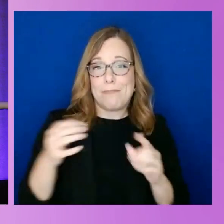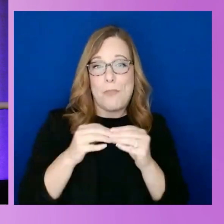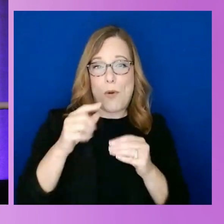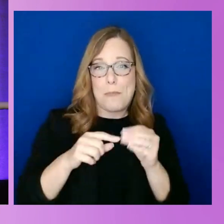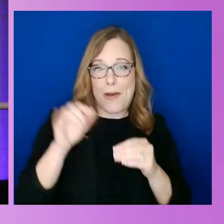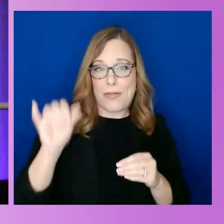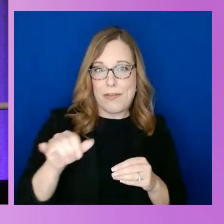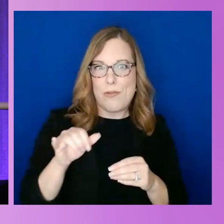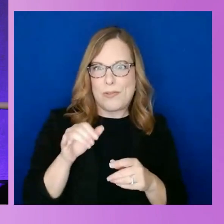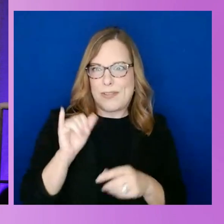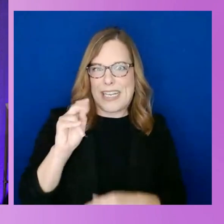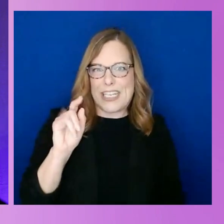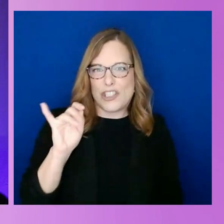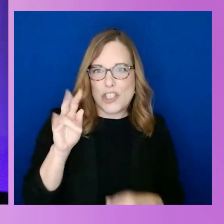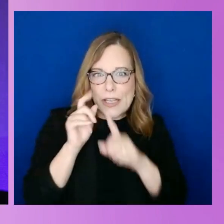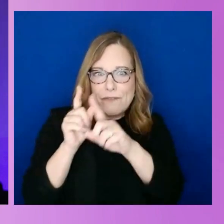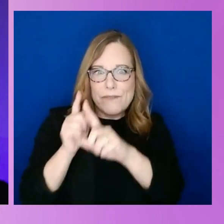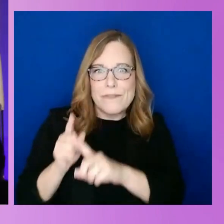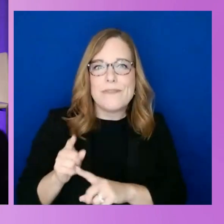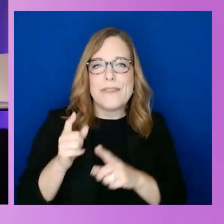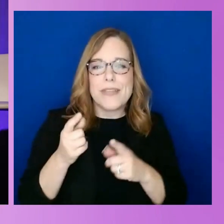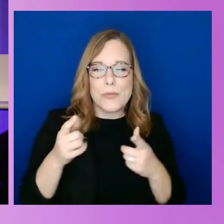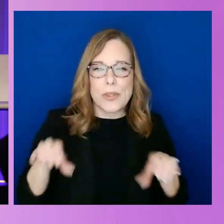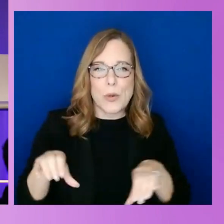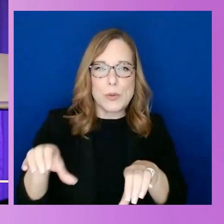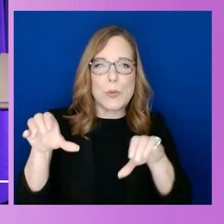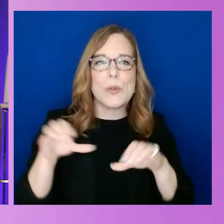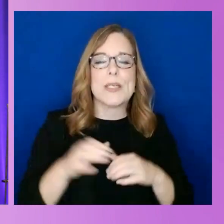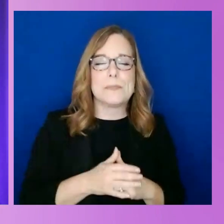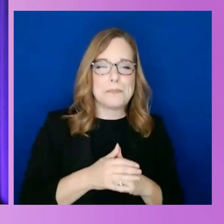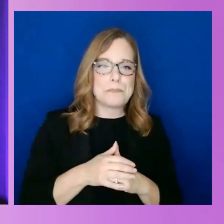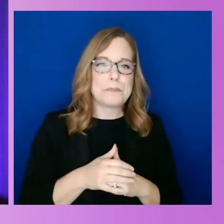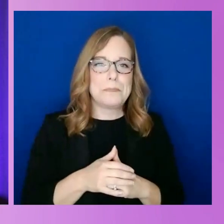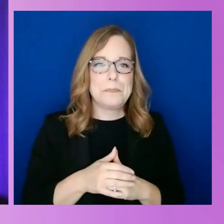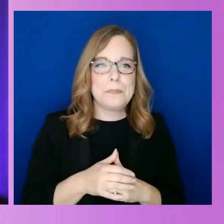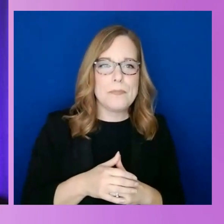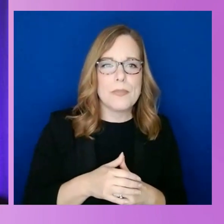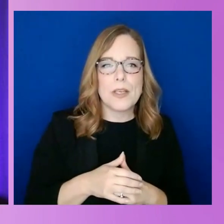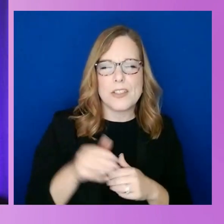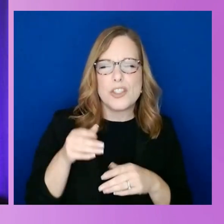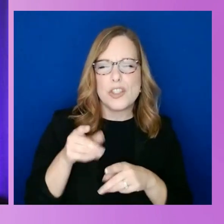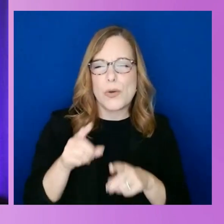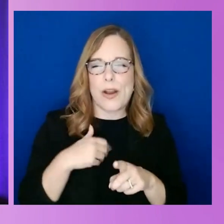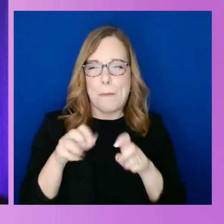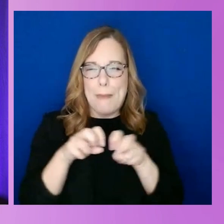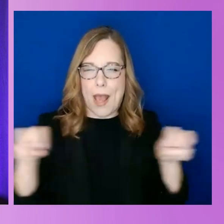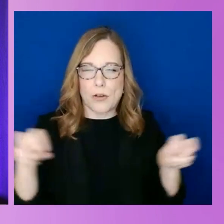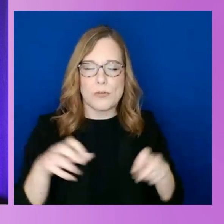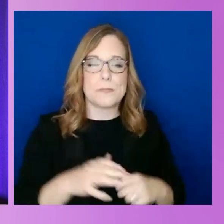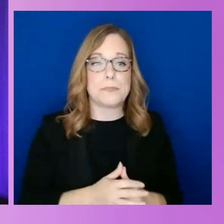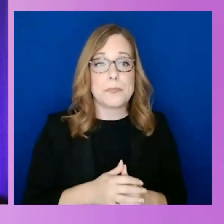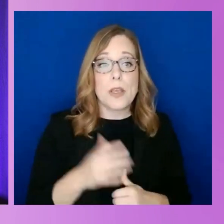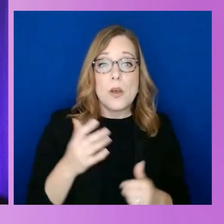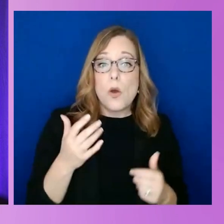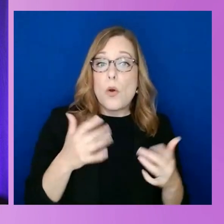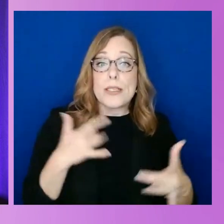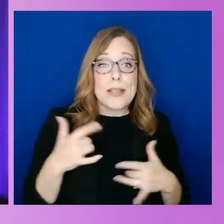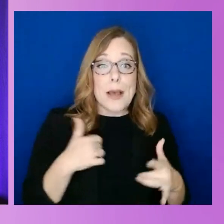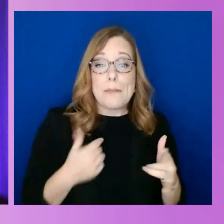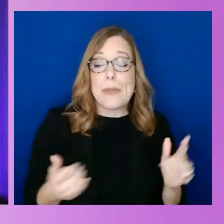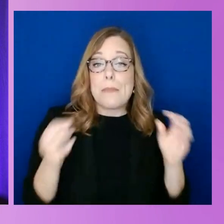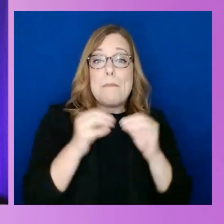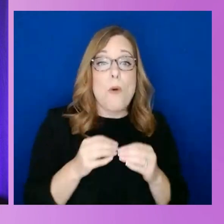What excites me even more is that Microsoft 365 Copilot, as a tool in itself, meets